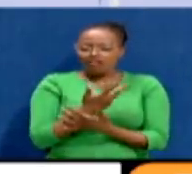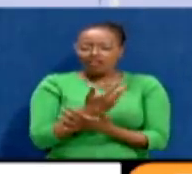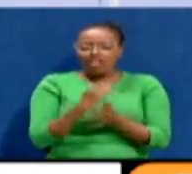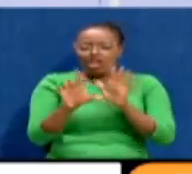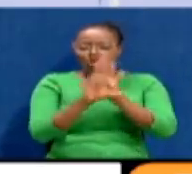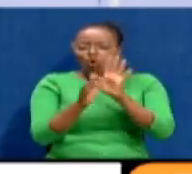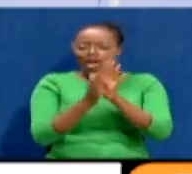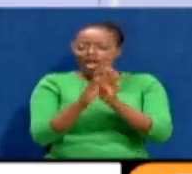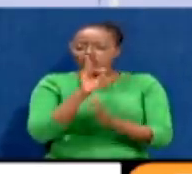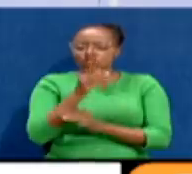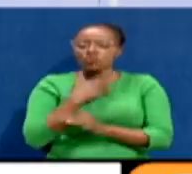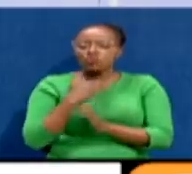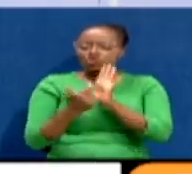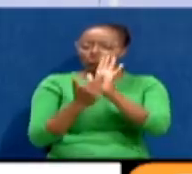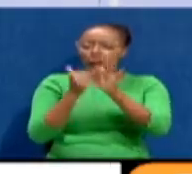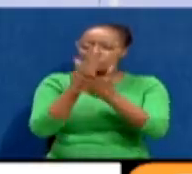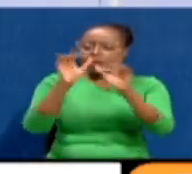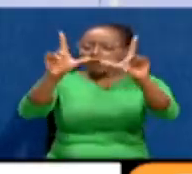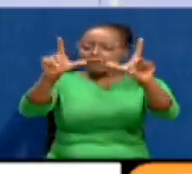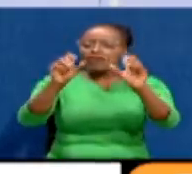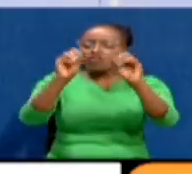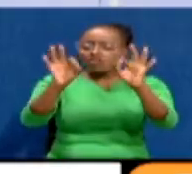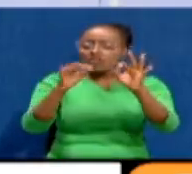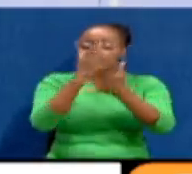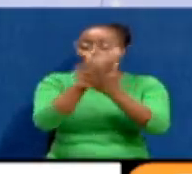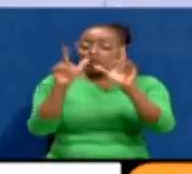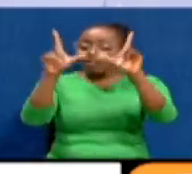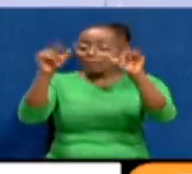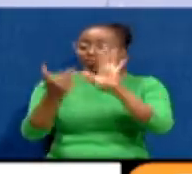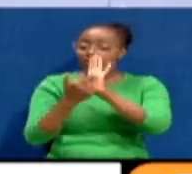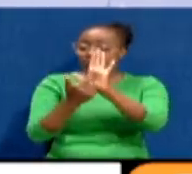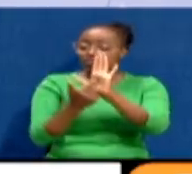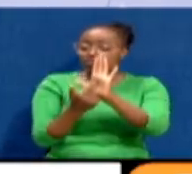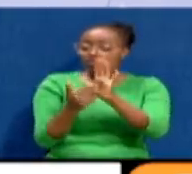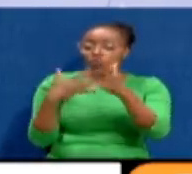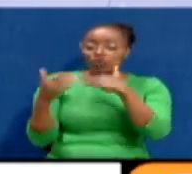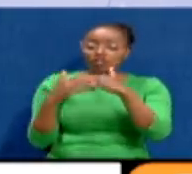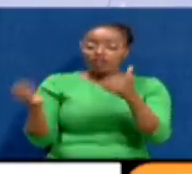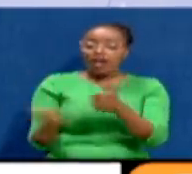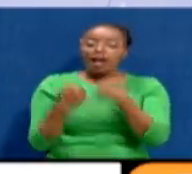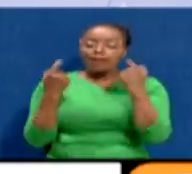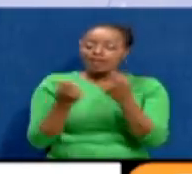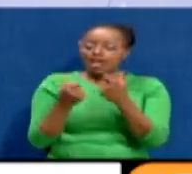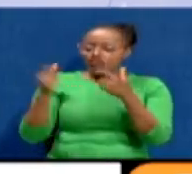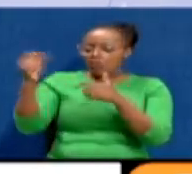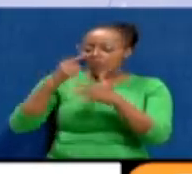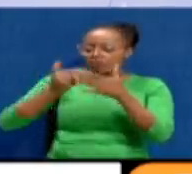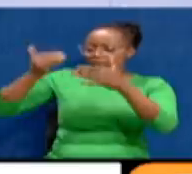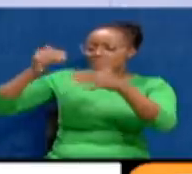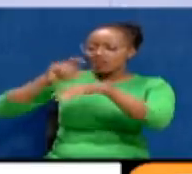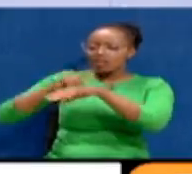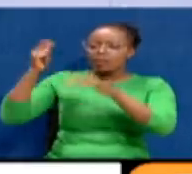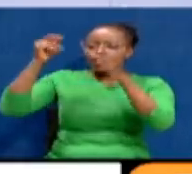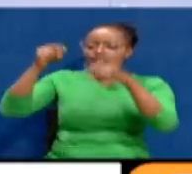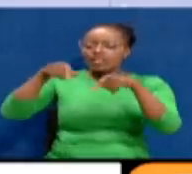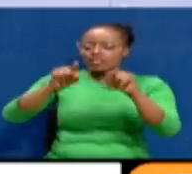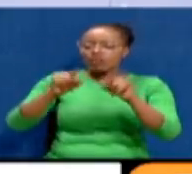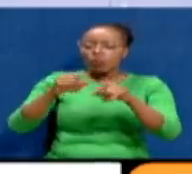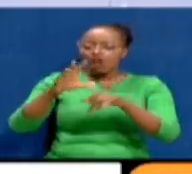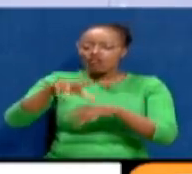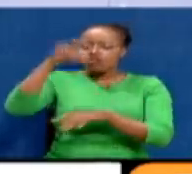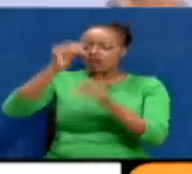order, and I want to show you some pictures, if we can put some of those pictures up, of what happened a few months ago when Kenyans were caught